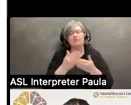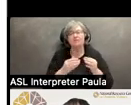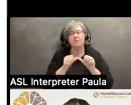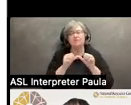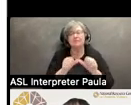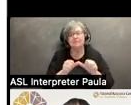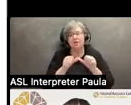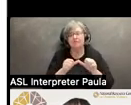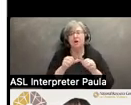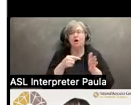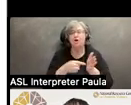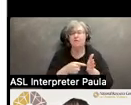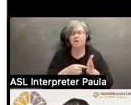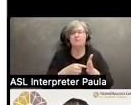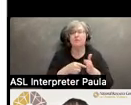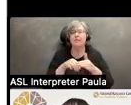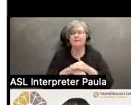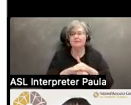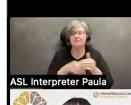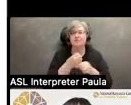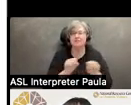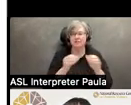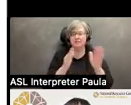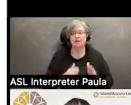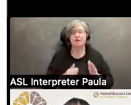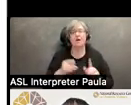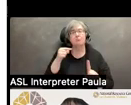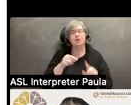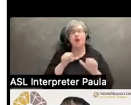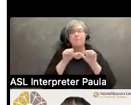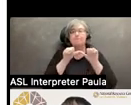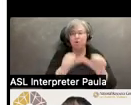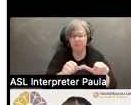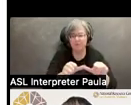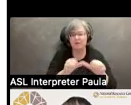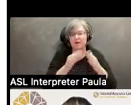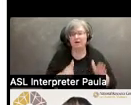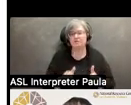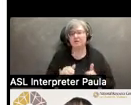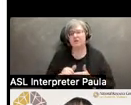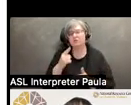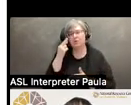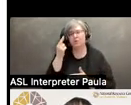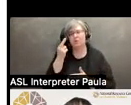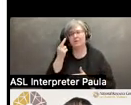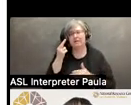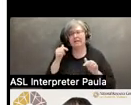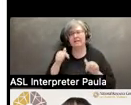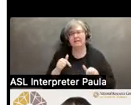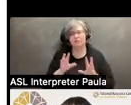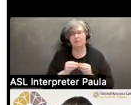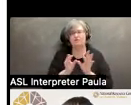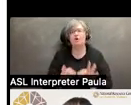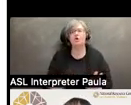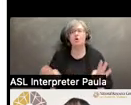affordable, accessible, safe housing, and particularly permanent housing, which is one of the main reasons why this webinar is